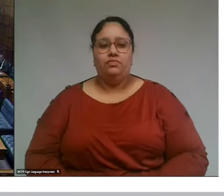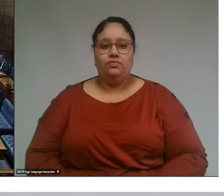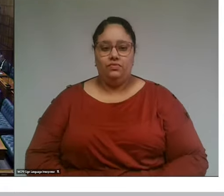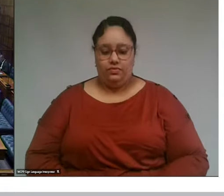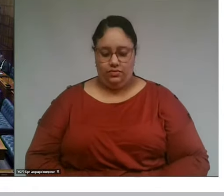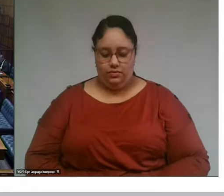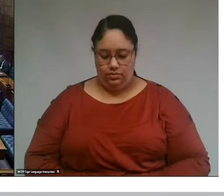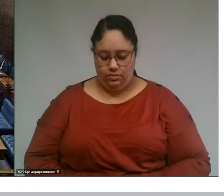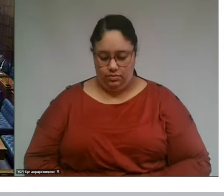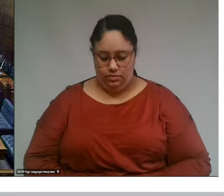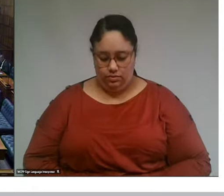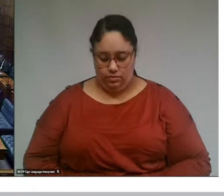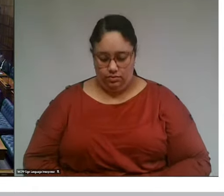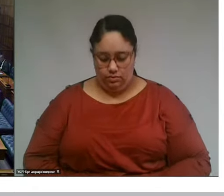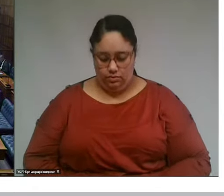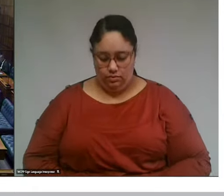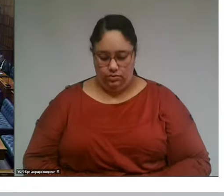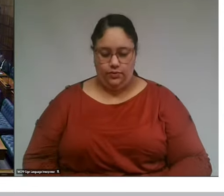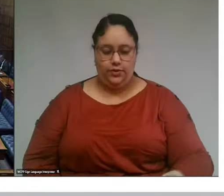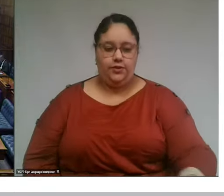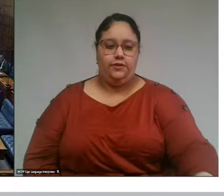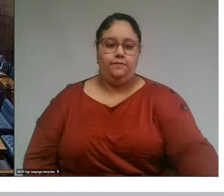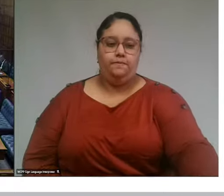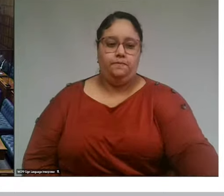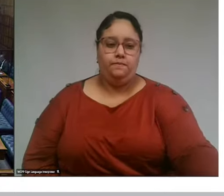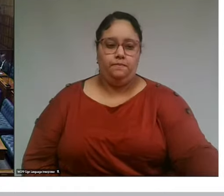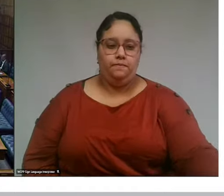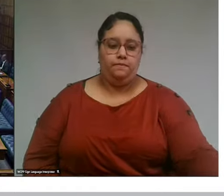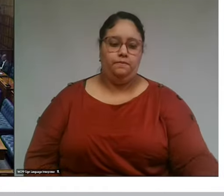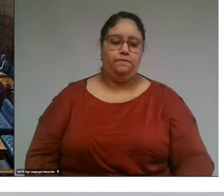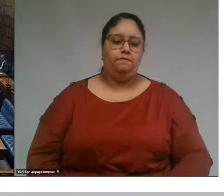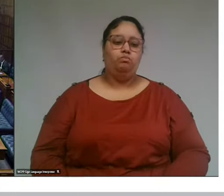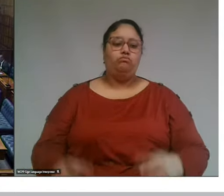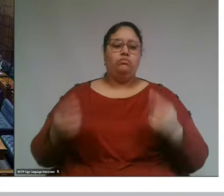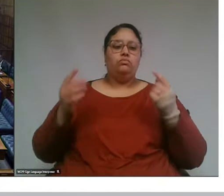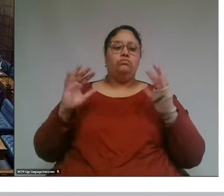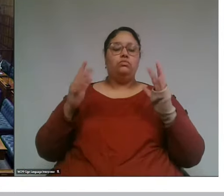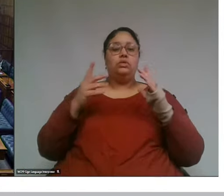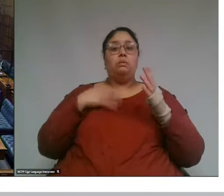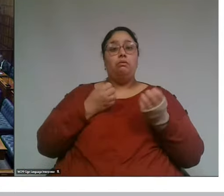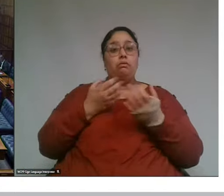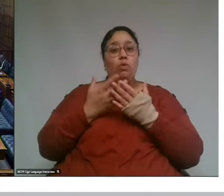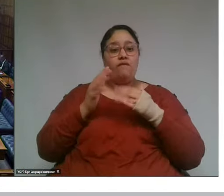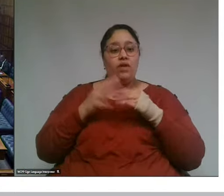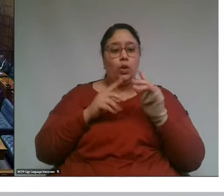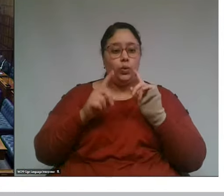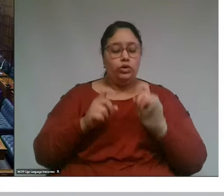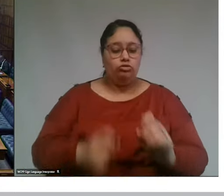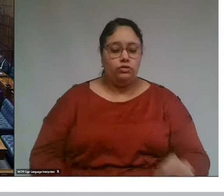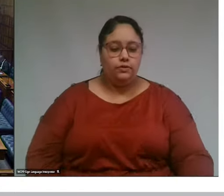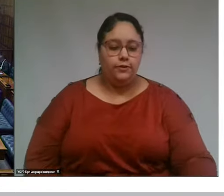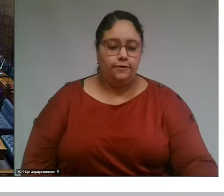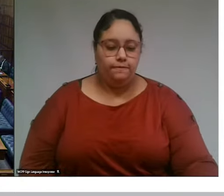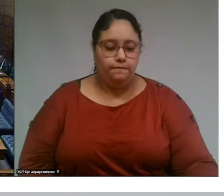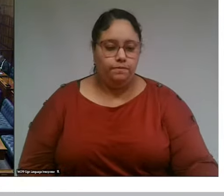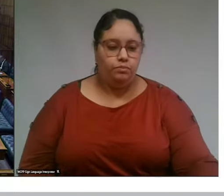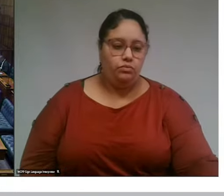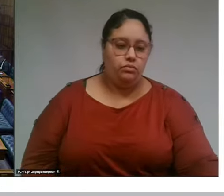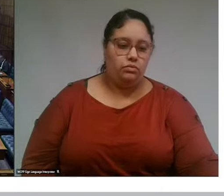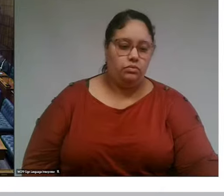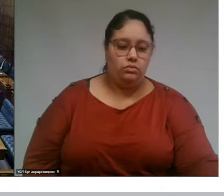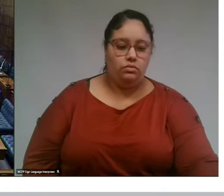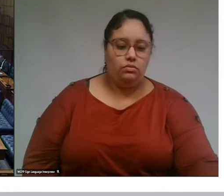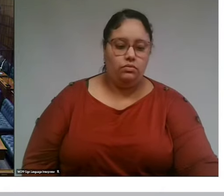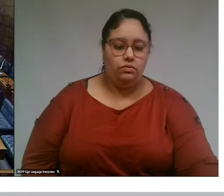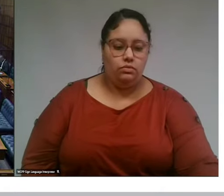exciting and congratulations on the audit outcome as well members I put it to you now do you have any questions I recognize firstly member F